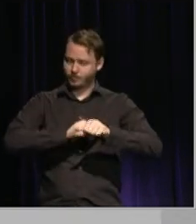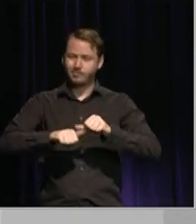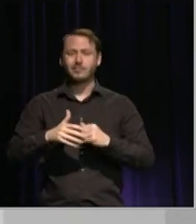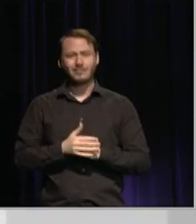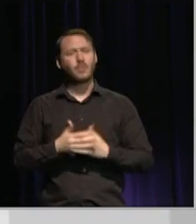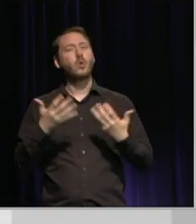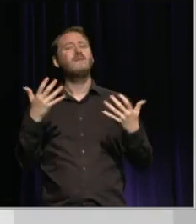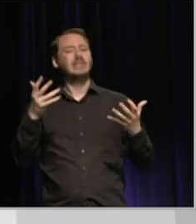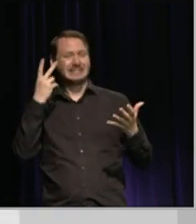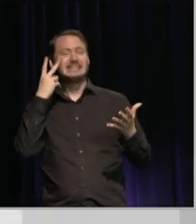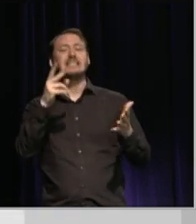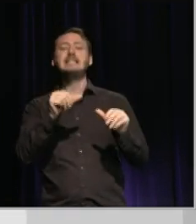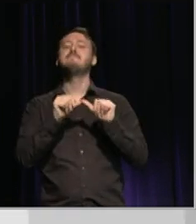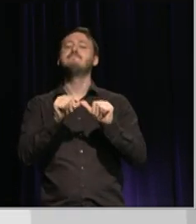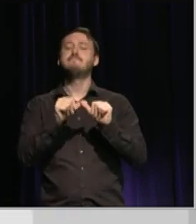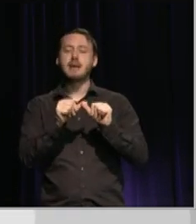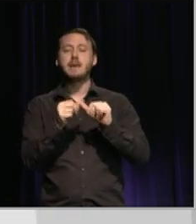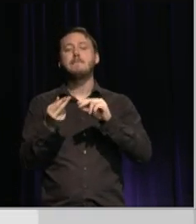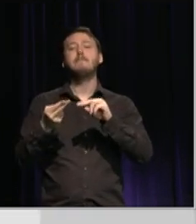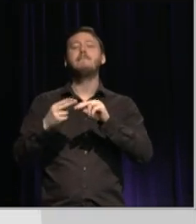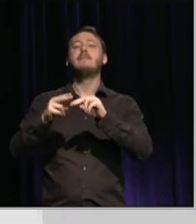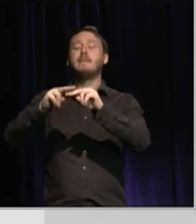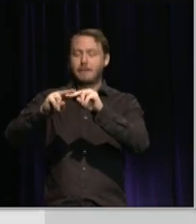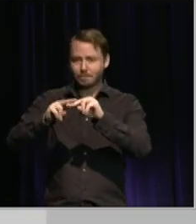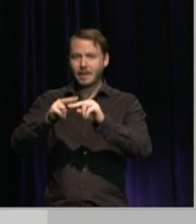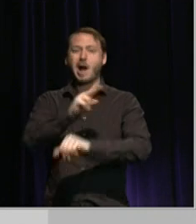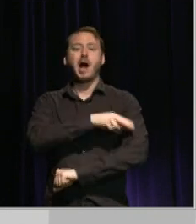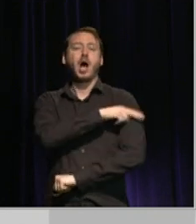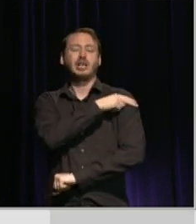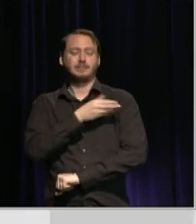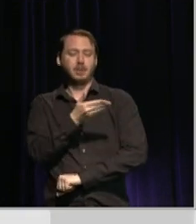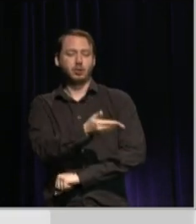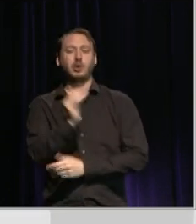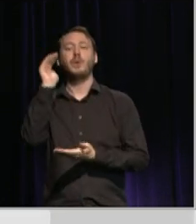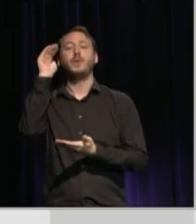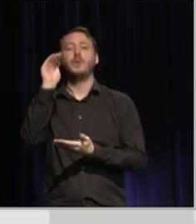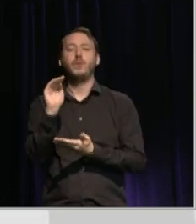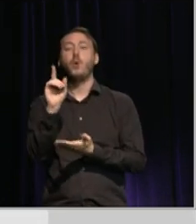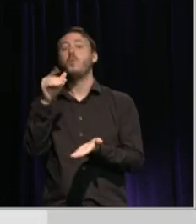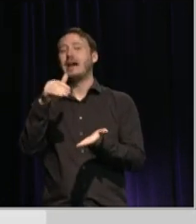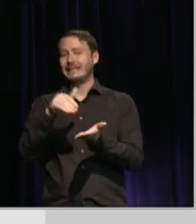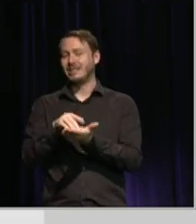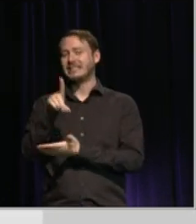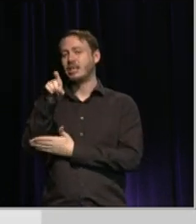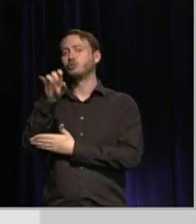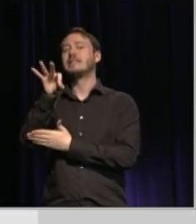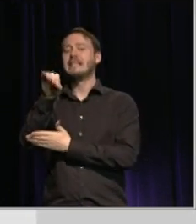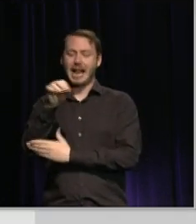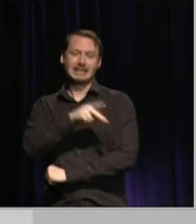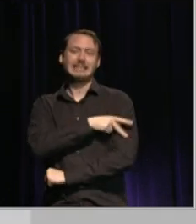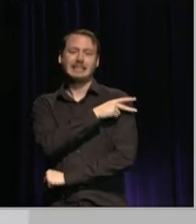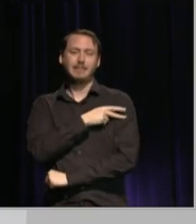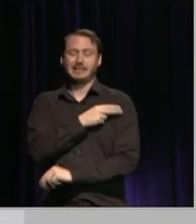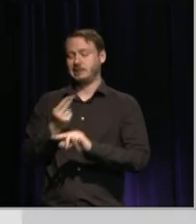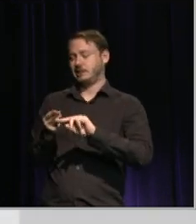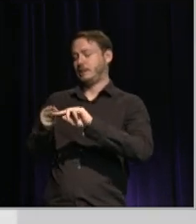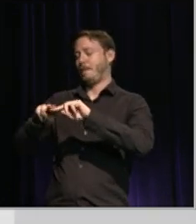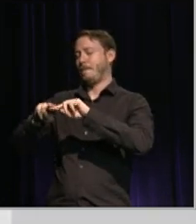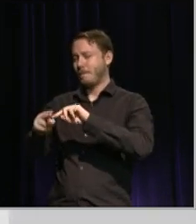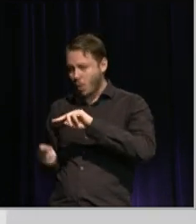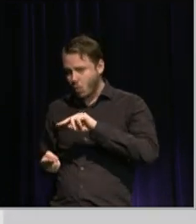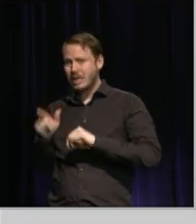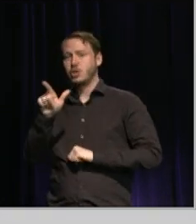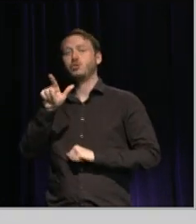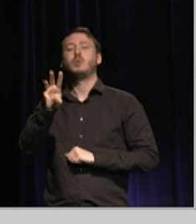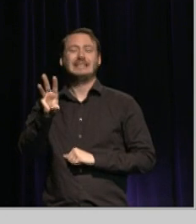area hospitals. We are down to 1,190 patients in the hospital, which is actually down 26 from yesterday, and this follows